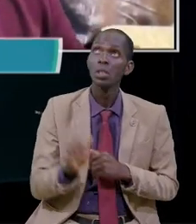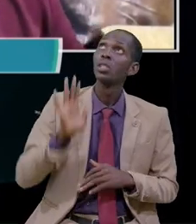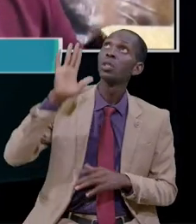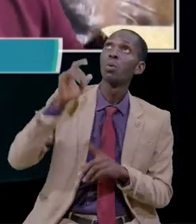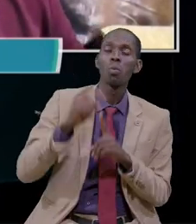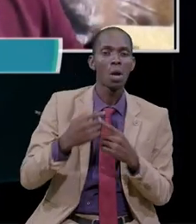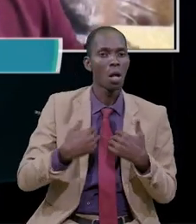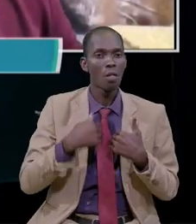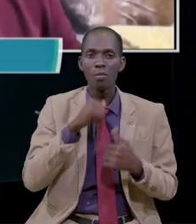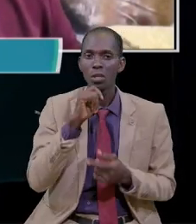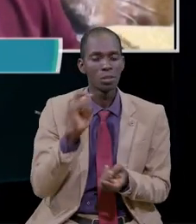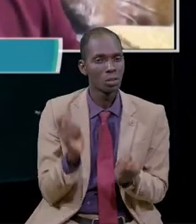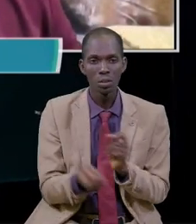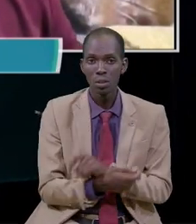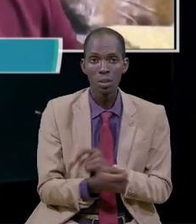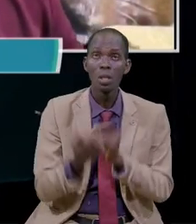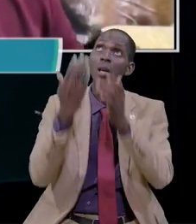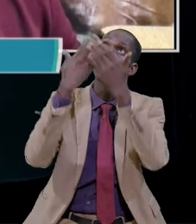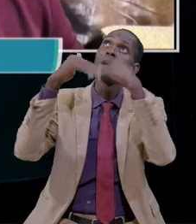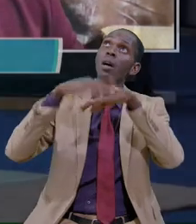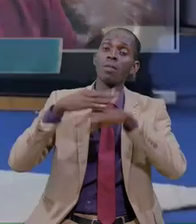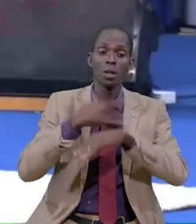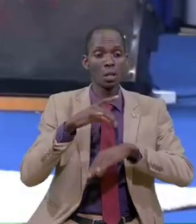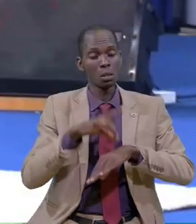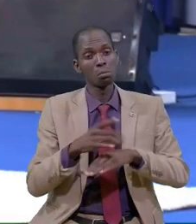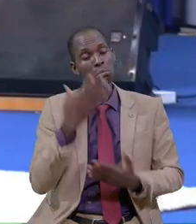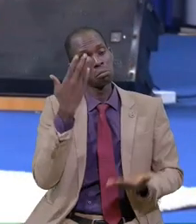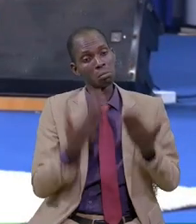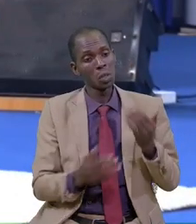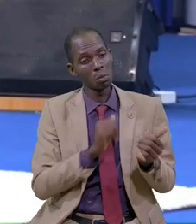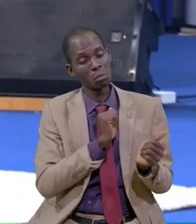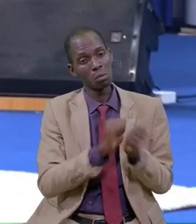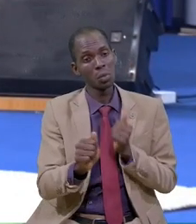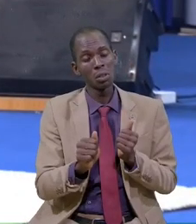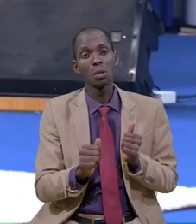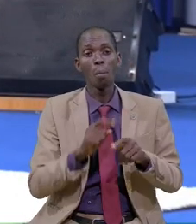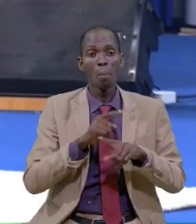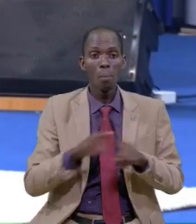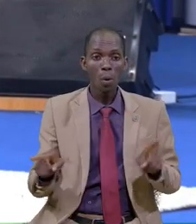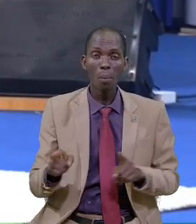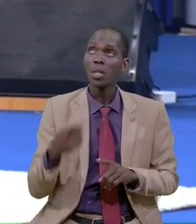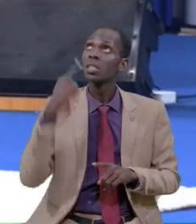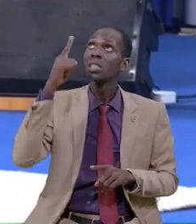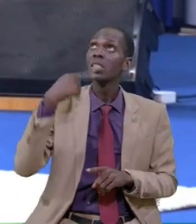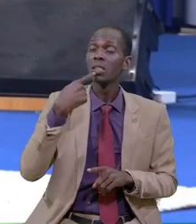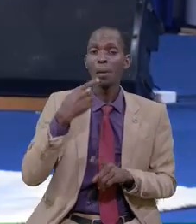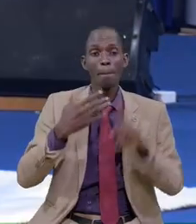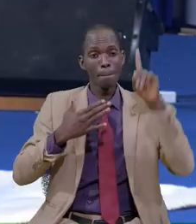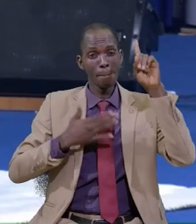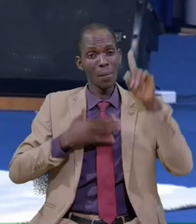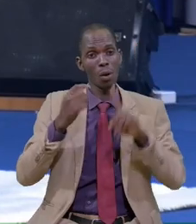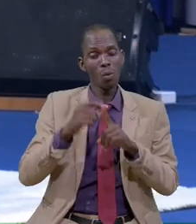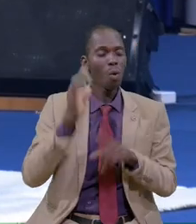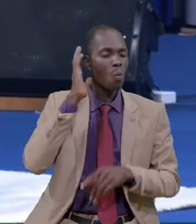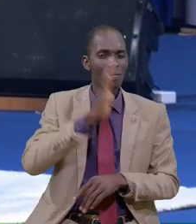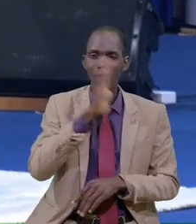Sa parole n'a pas changé. Heaven and earth shall pass away, but he said, my word shall never pass away. Le